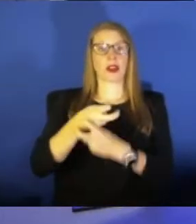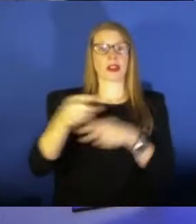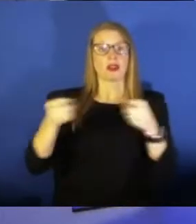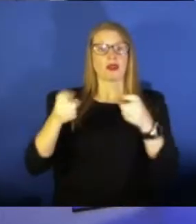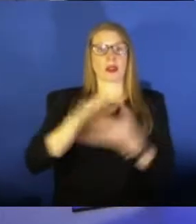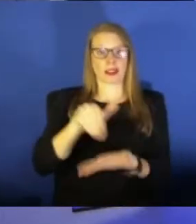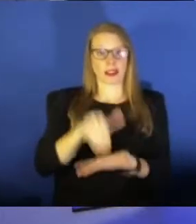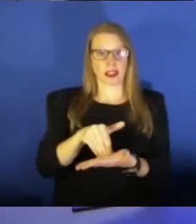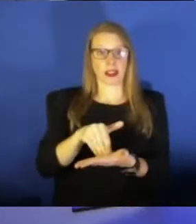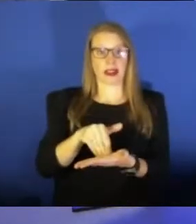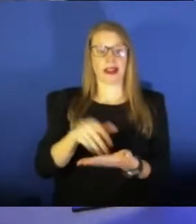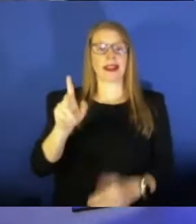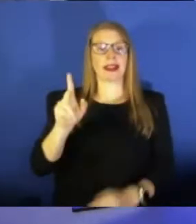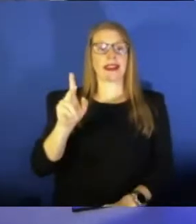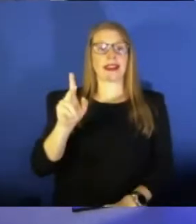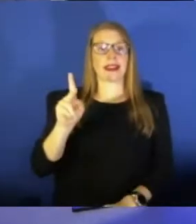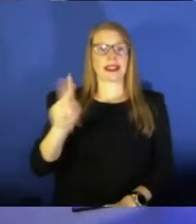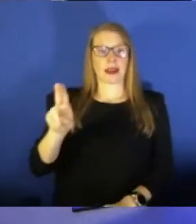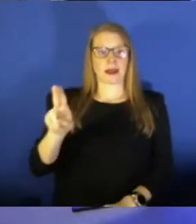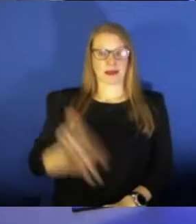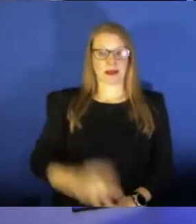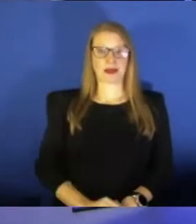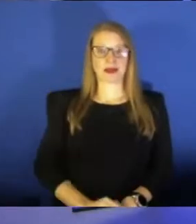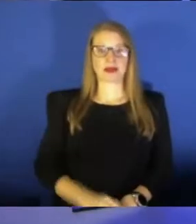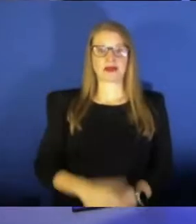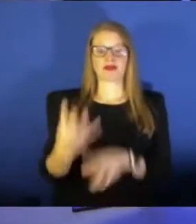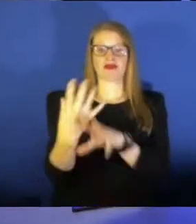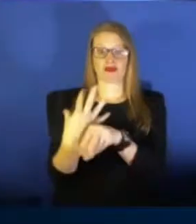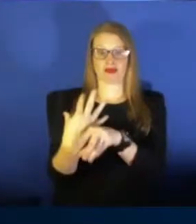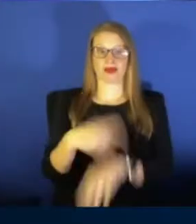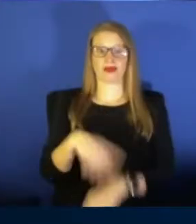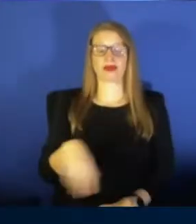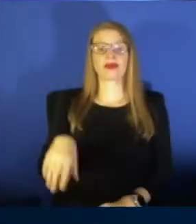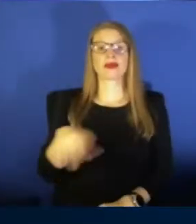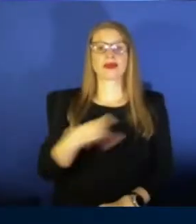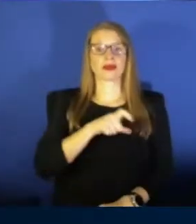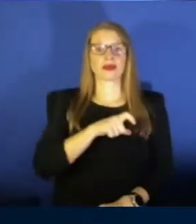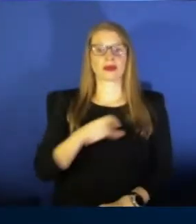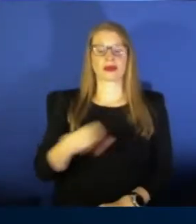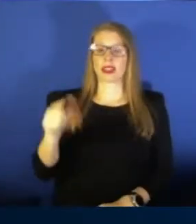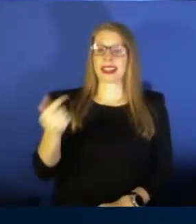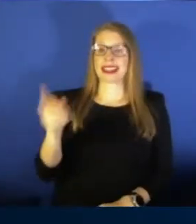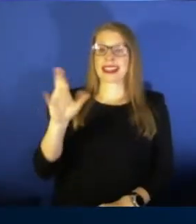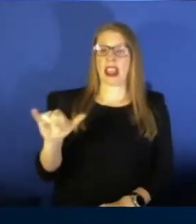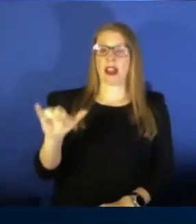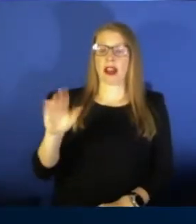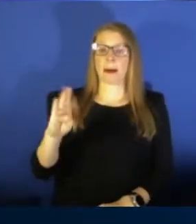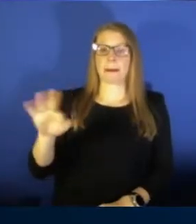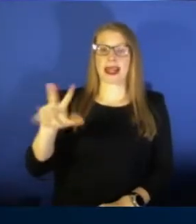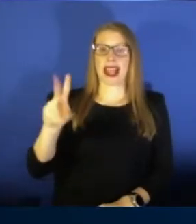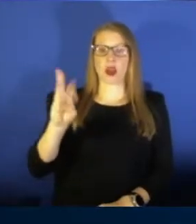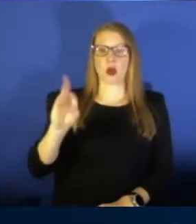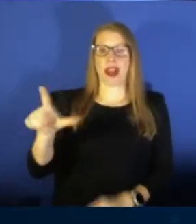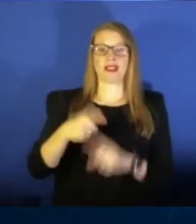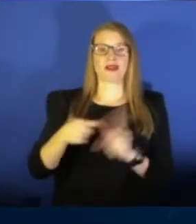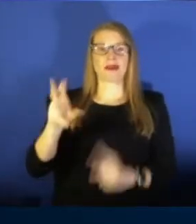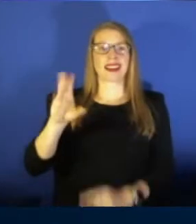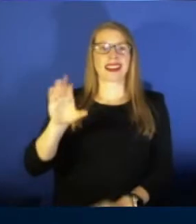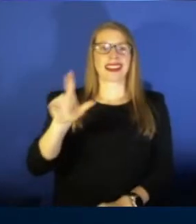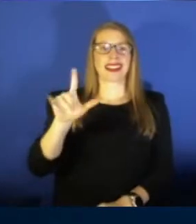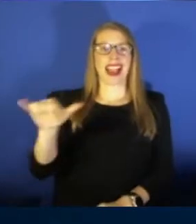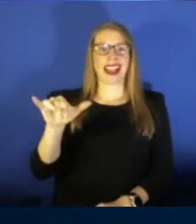to 2020. In KCK, there have been 57 overdoses compared to 34 at this time last year. On the